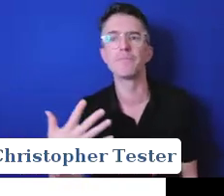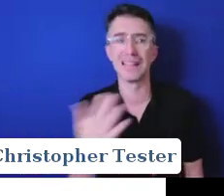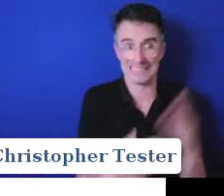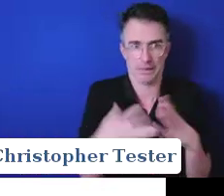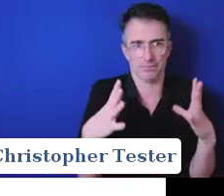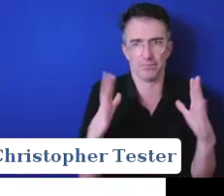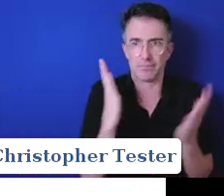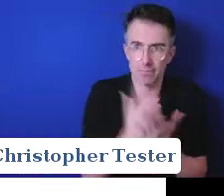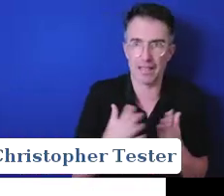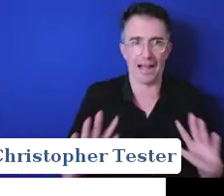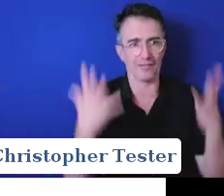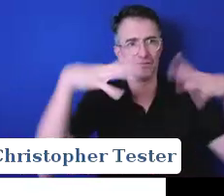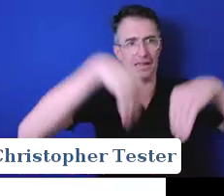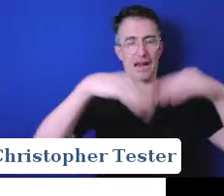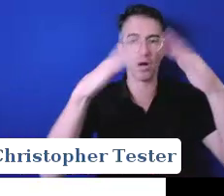data of